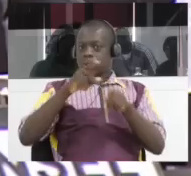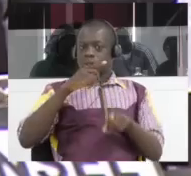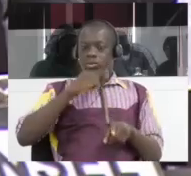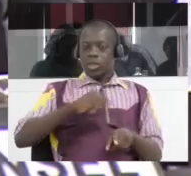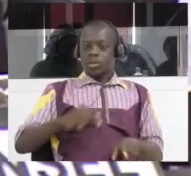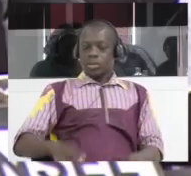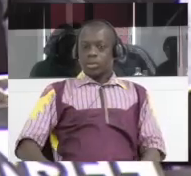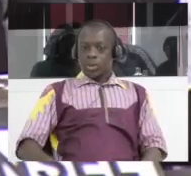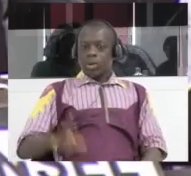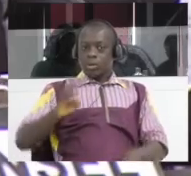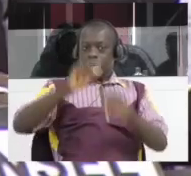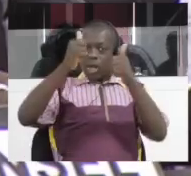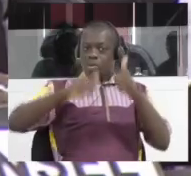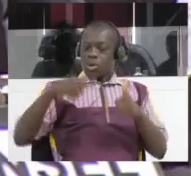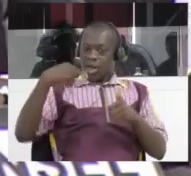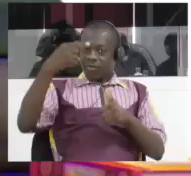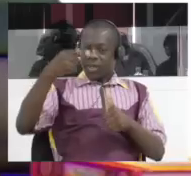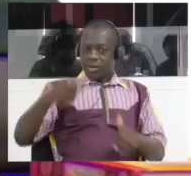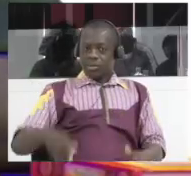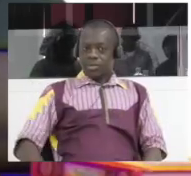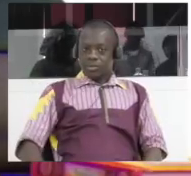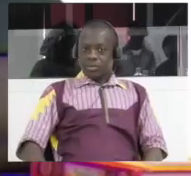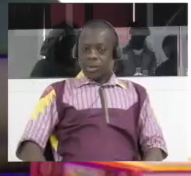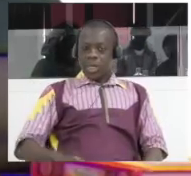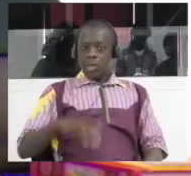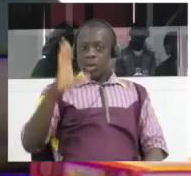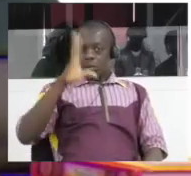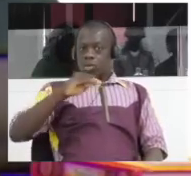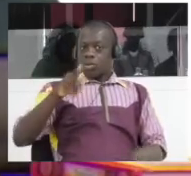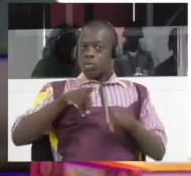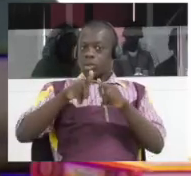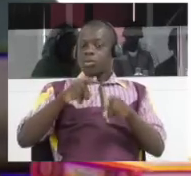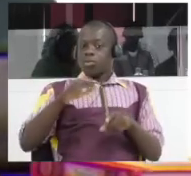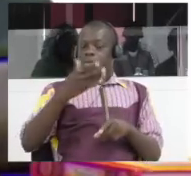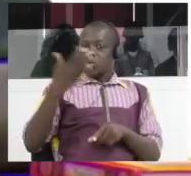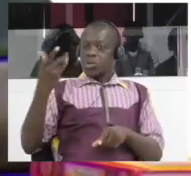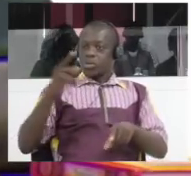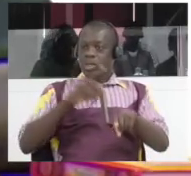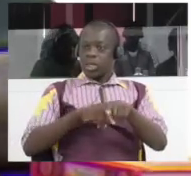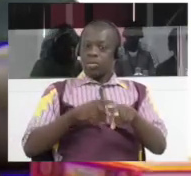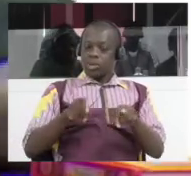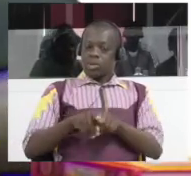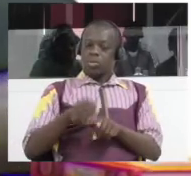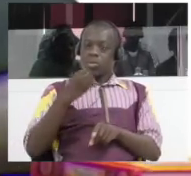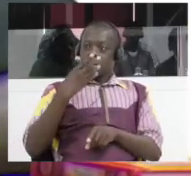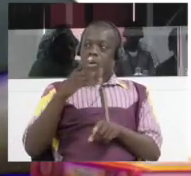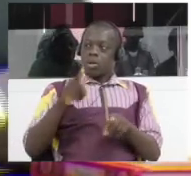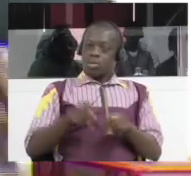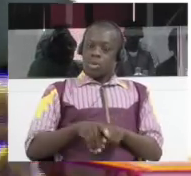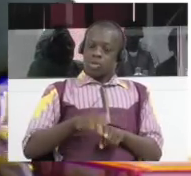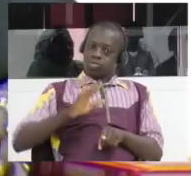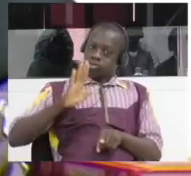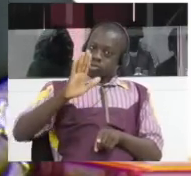What happened after that? After talking to him for some time, they came back and said we should suspend